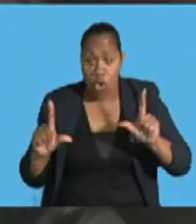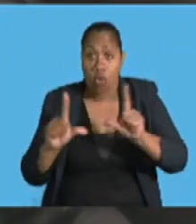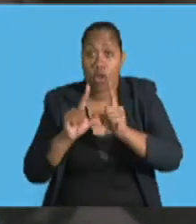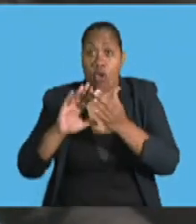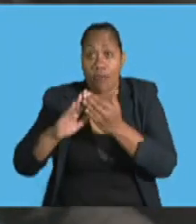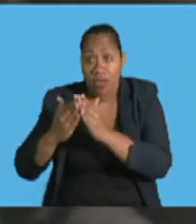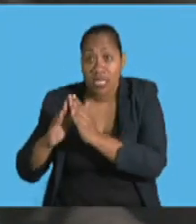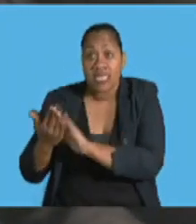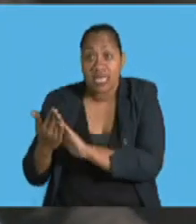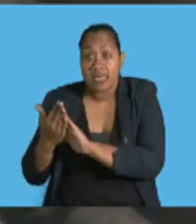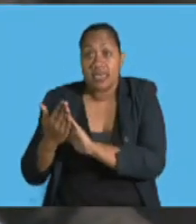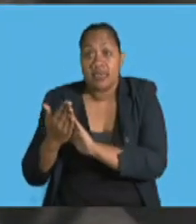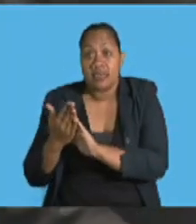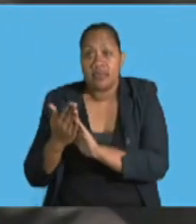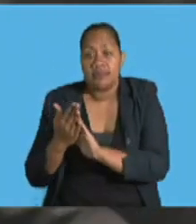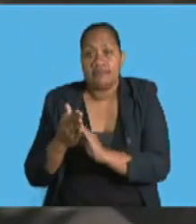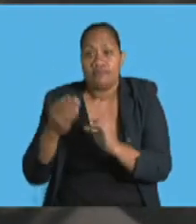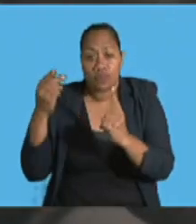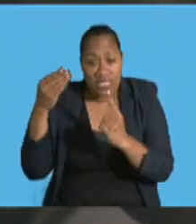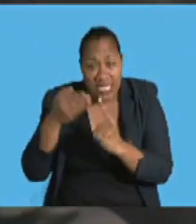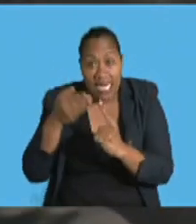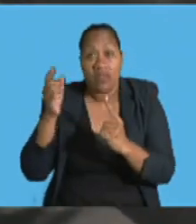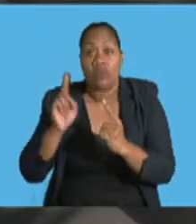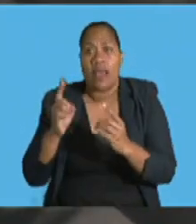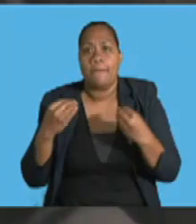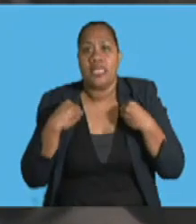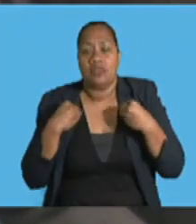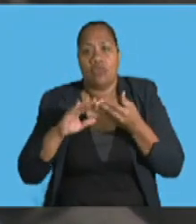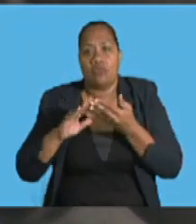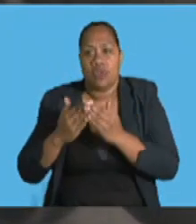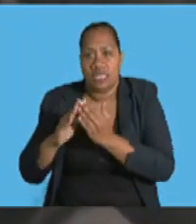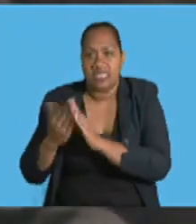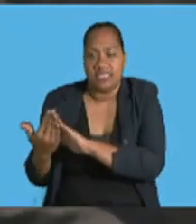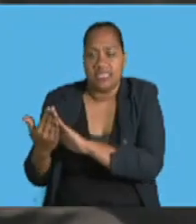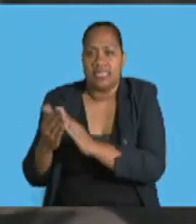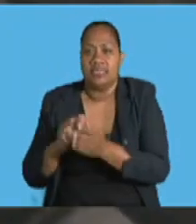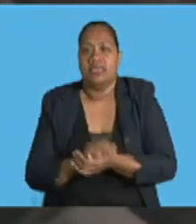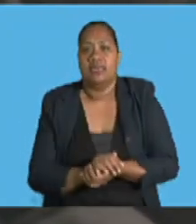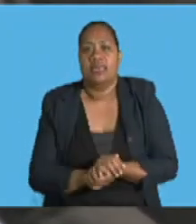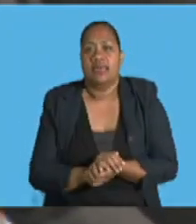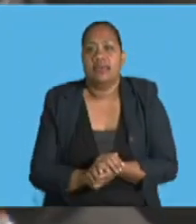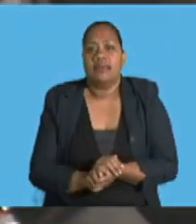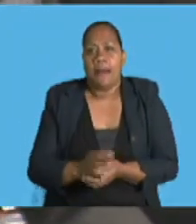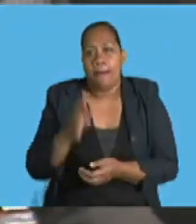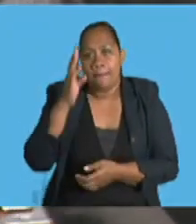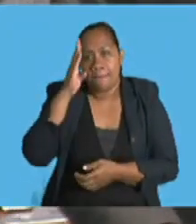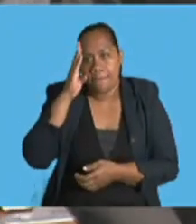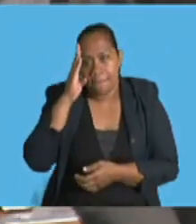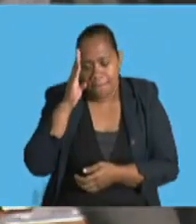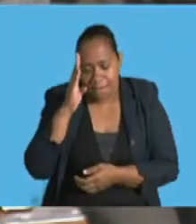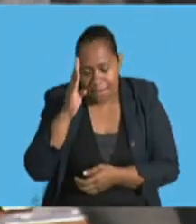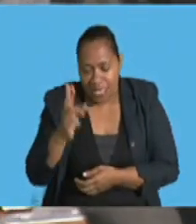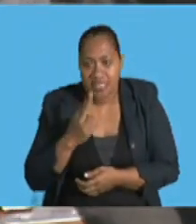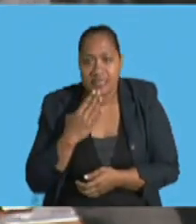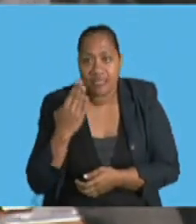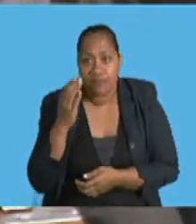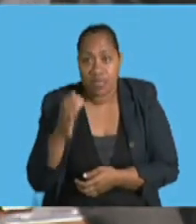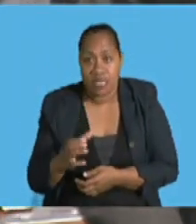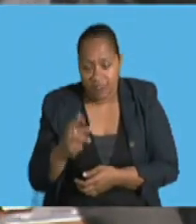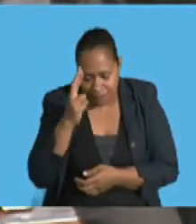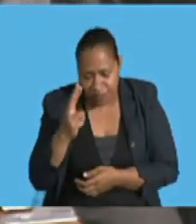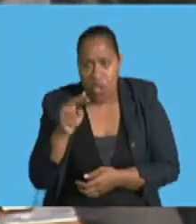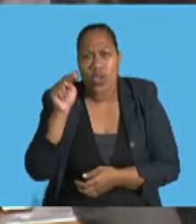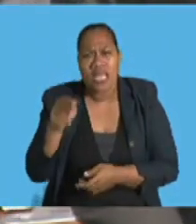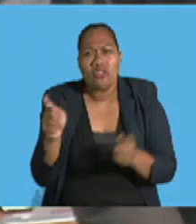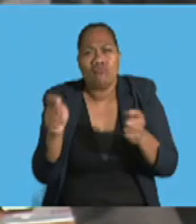particularly the business communities in these respective municipalities. Mr. Speaker, sir, we need to change the mindset